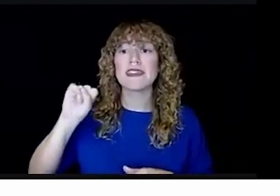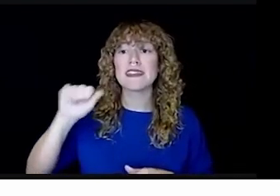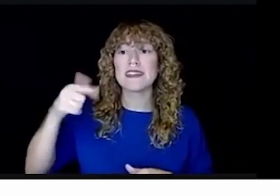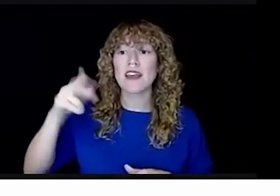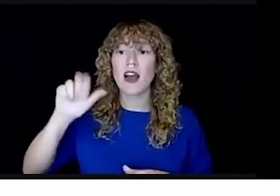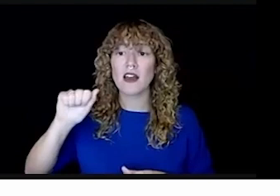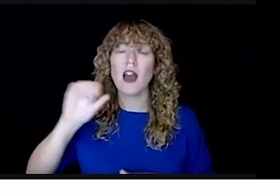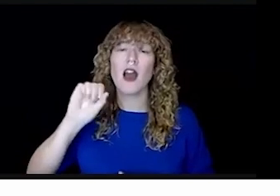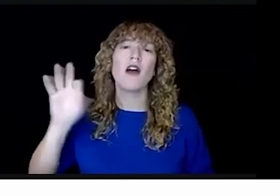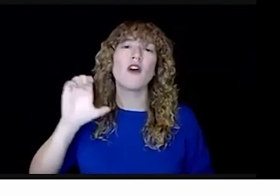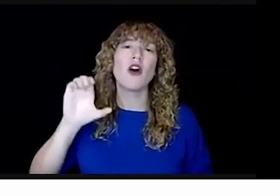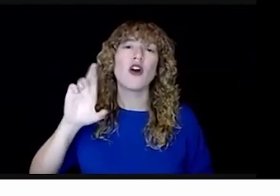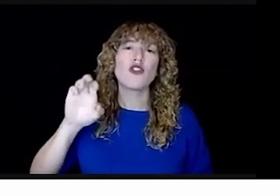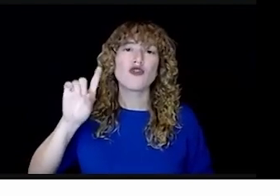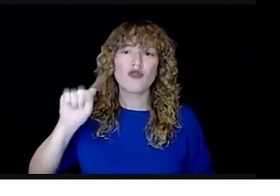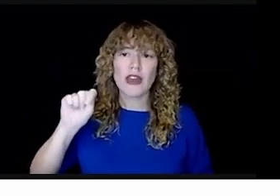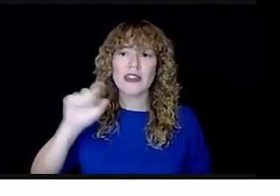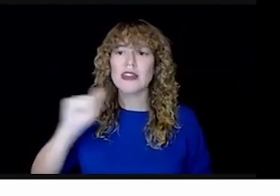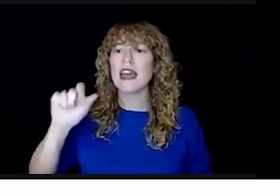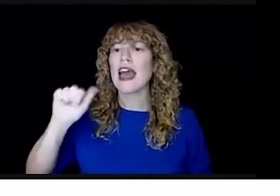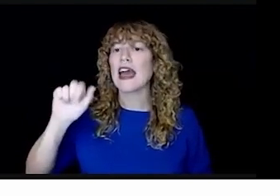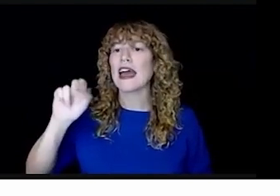Credit, Anishinaabeg,